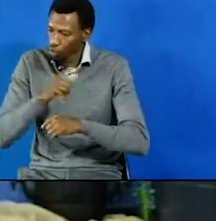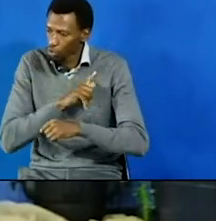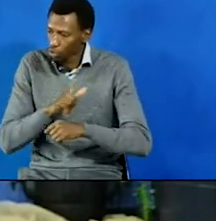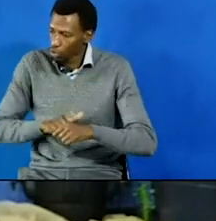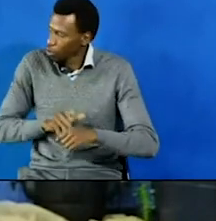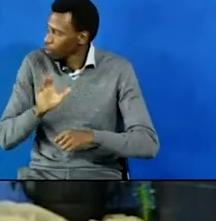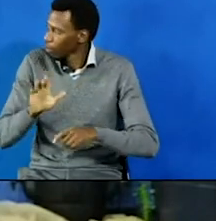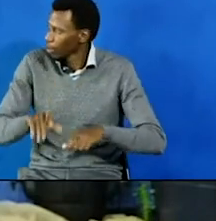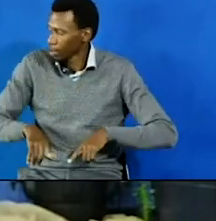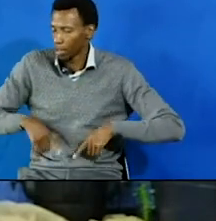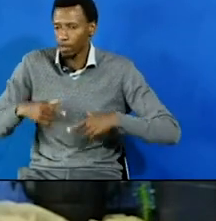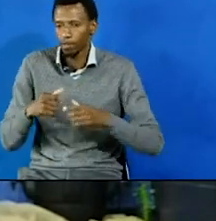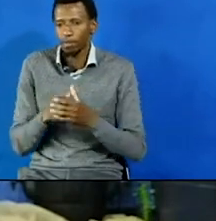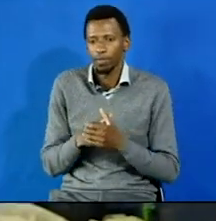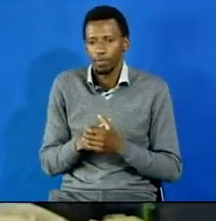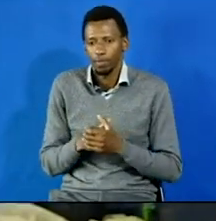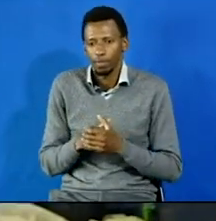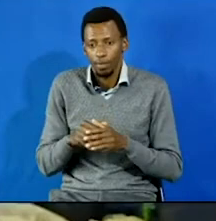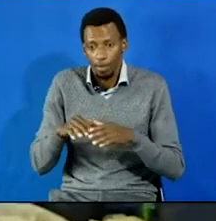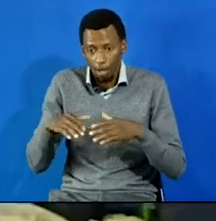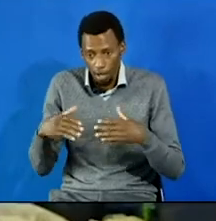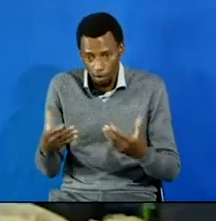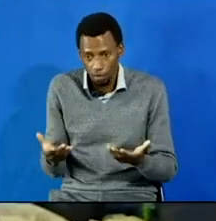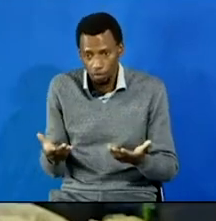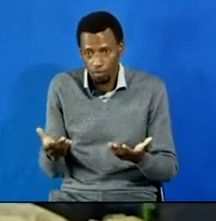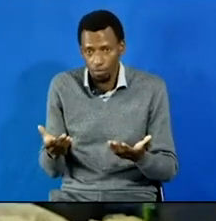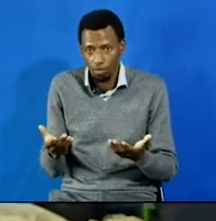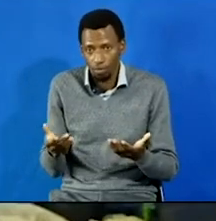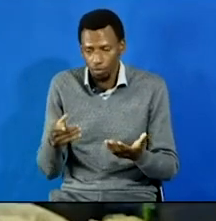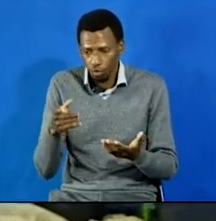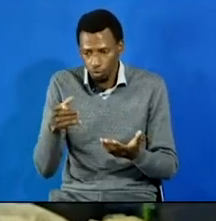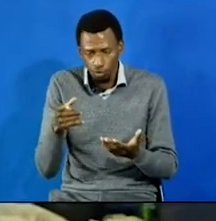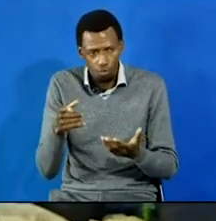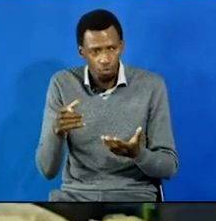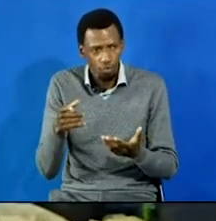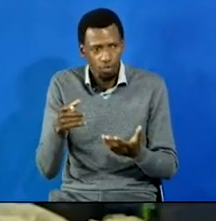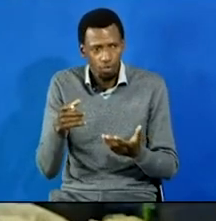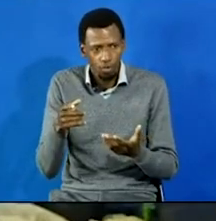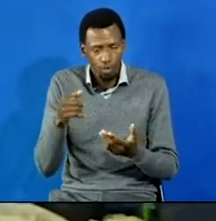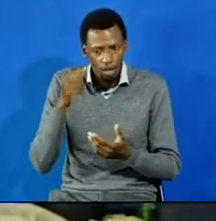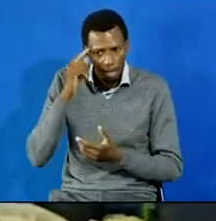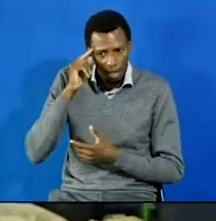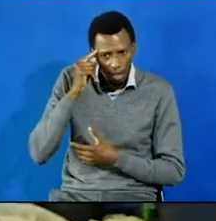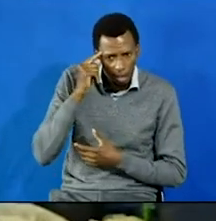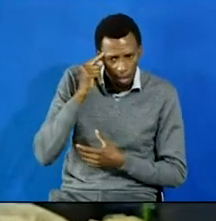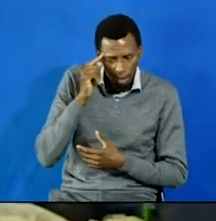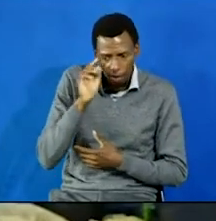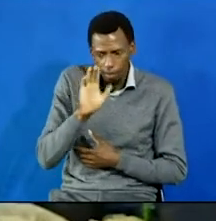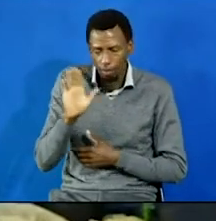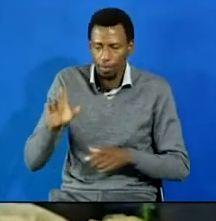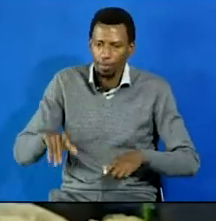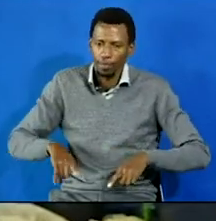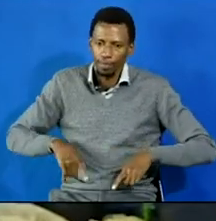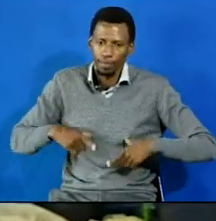life by just looking back at the life that you live.